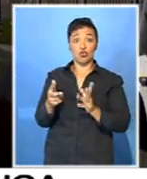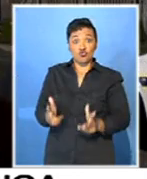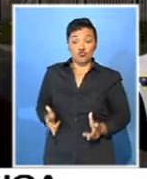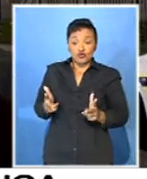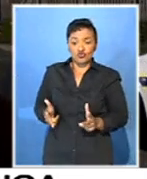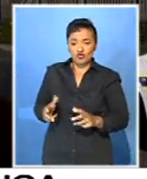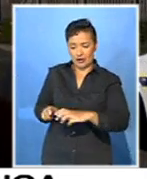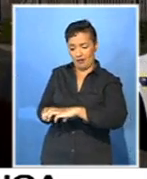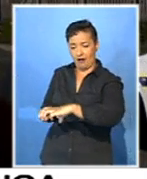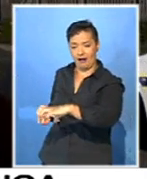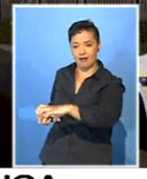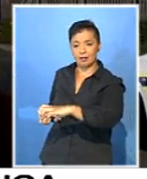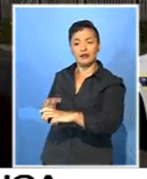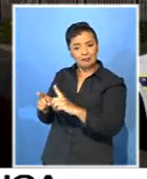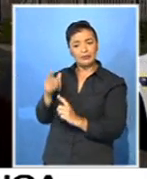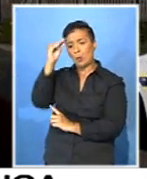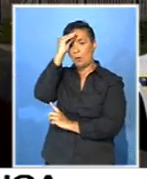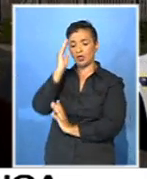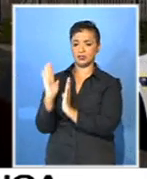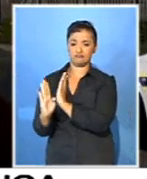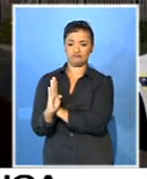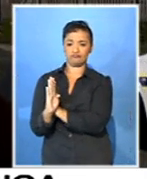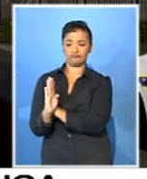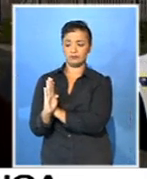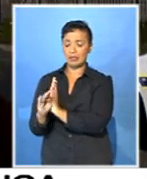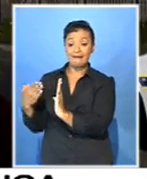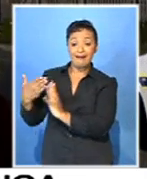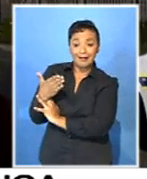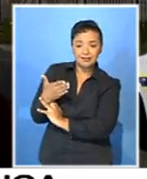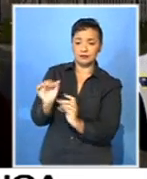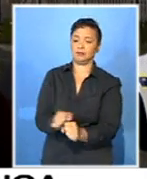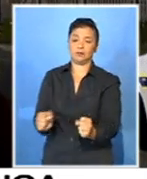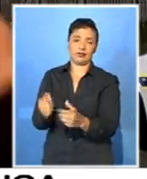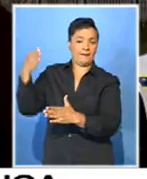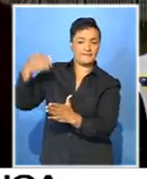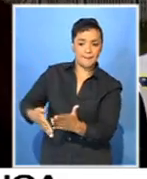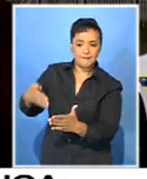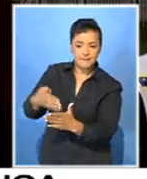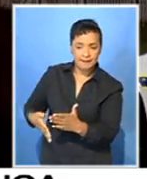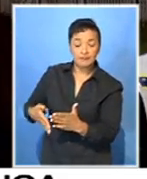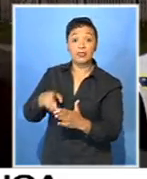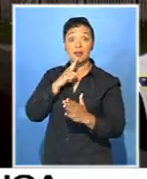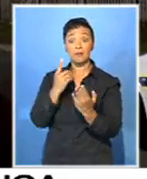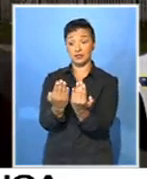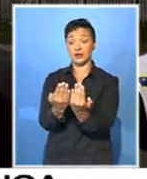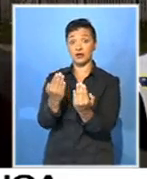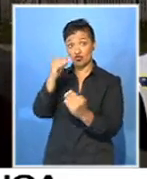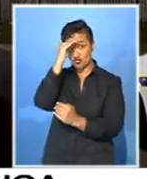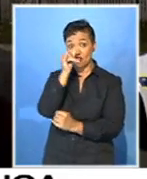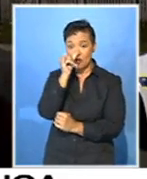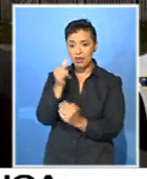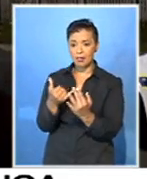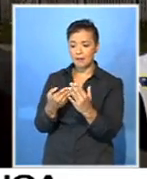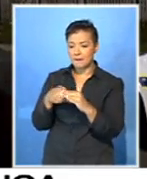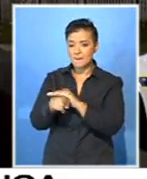that area too is guarded by police and special ops units. So from what we could gather, there was no way out for them to get out